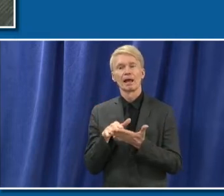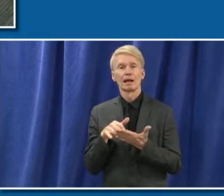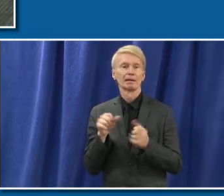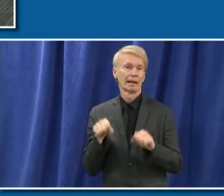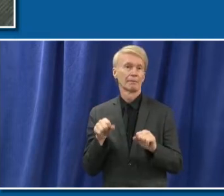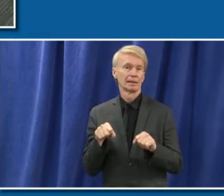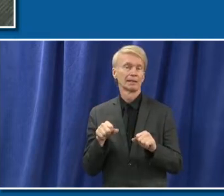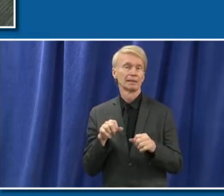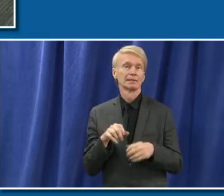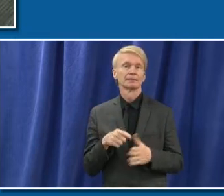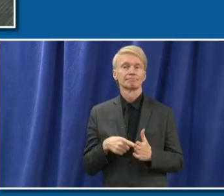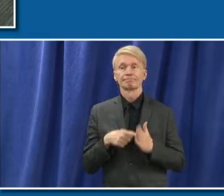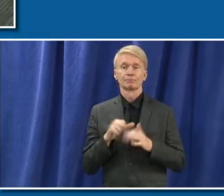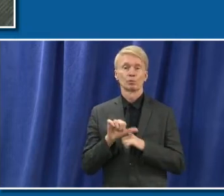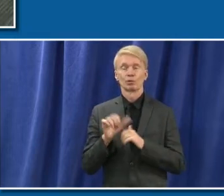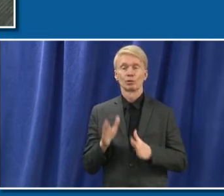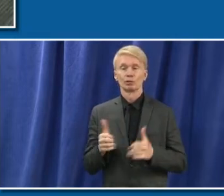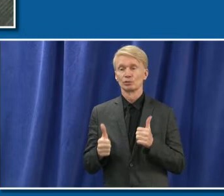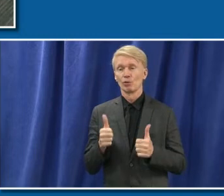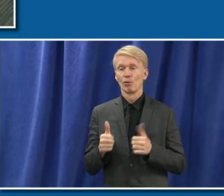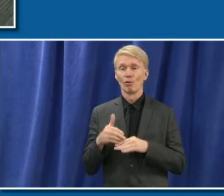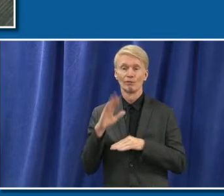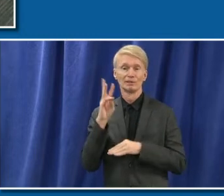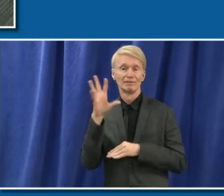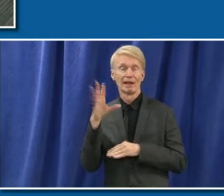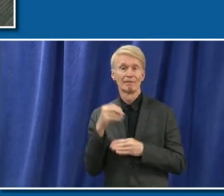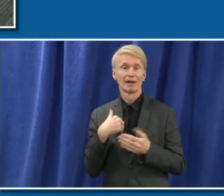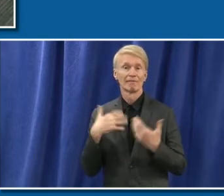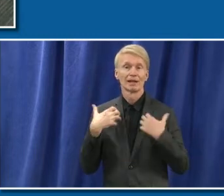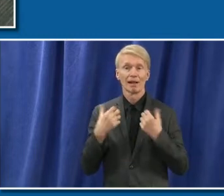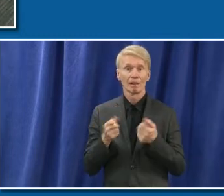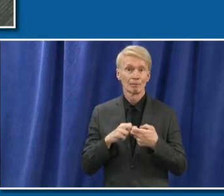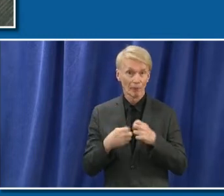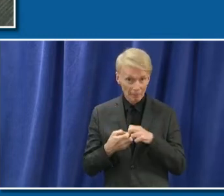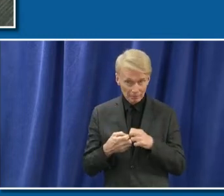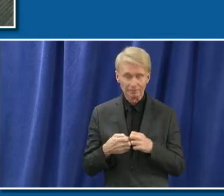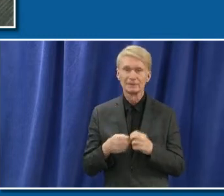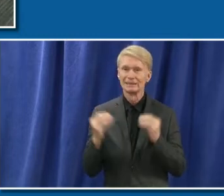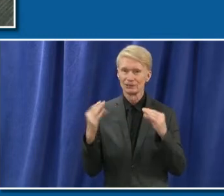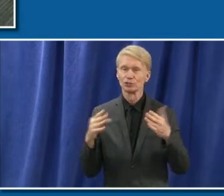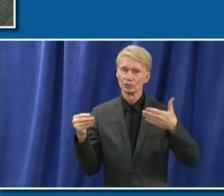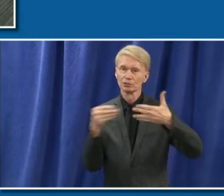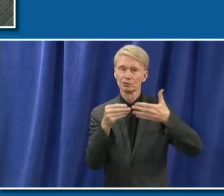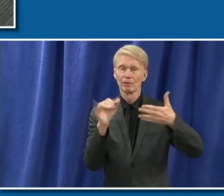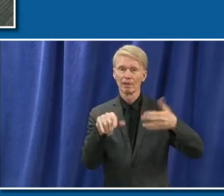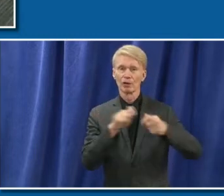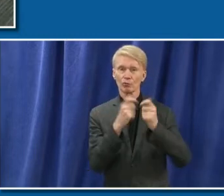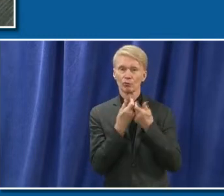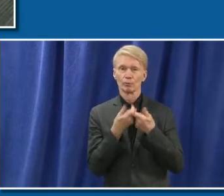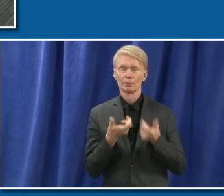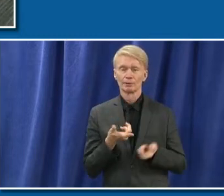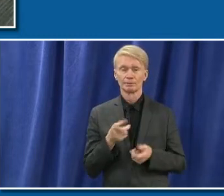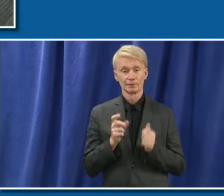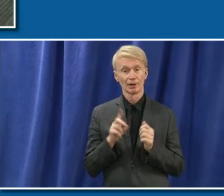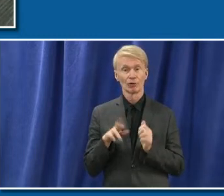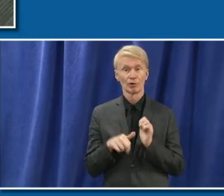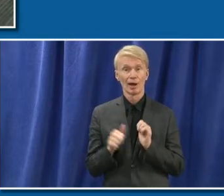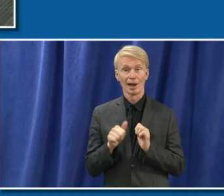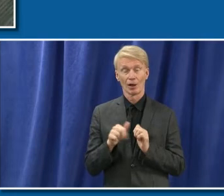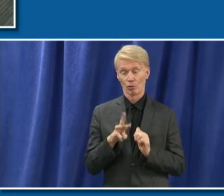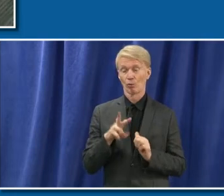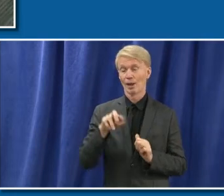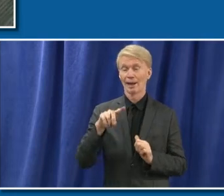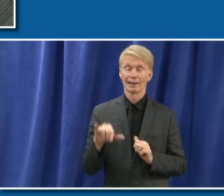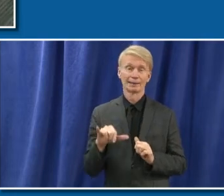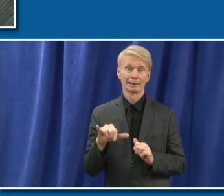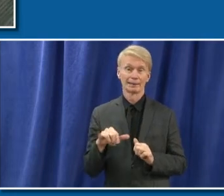persons over 65 or persons with certain medical conditions, teachers will be included in that group. Now, as Dr. Arwady has mentioned, we